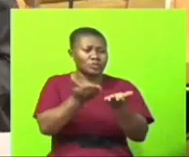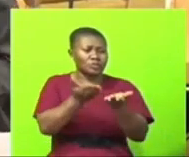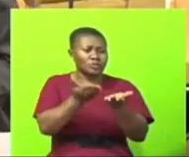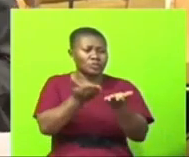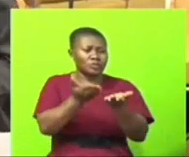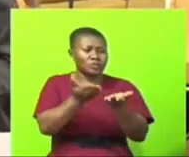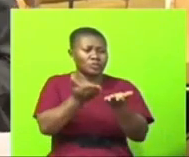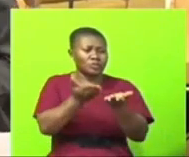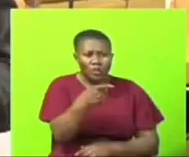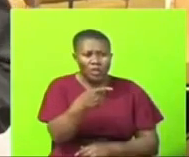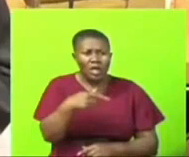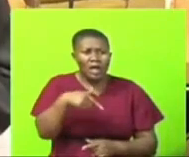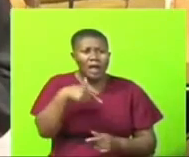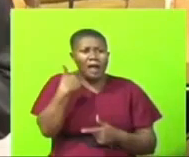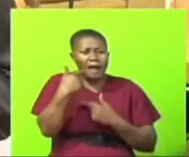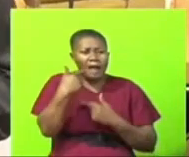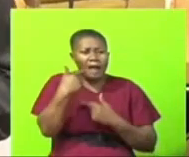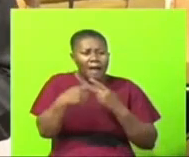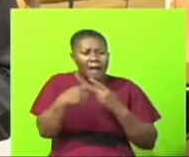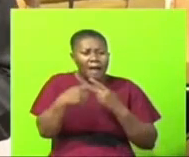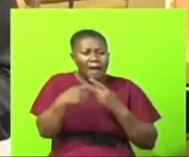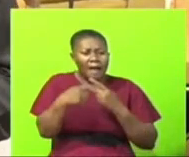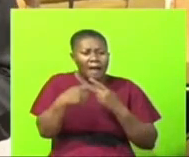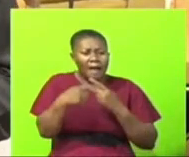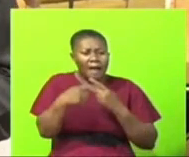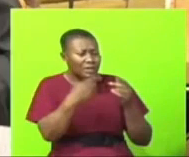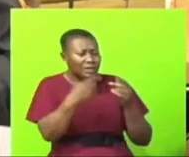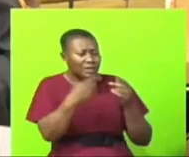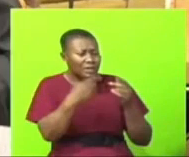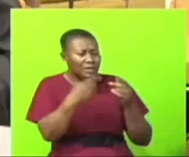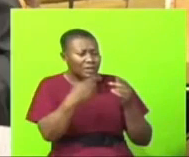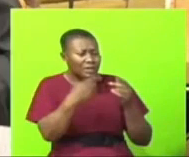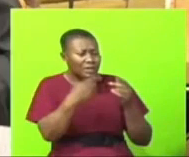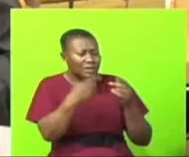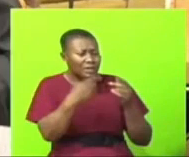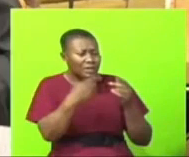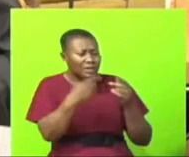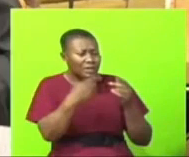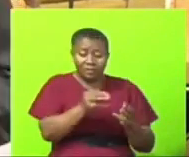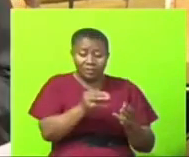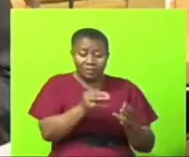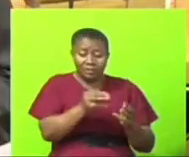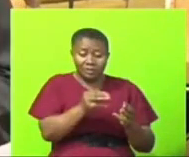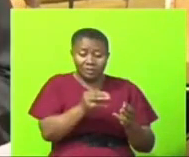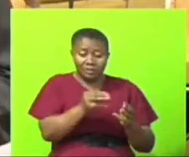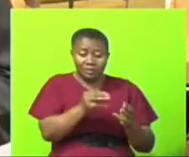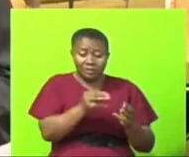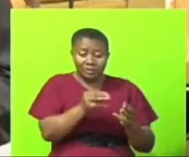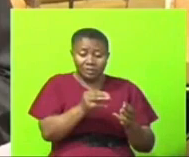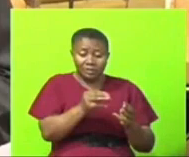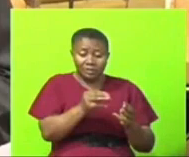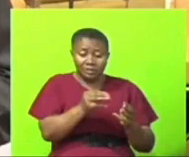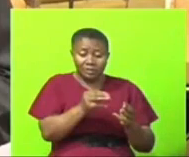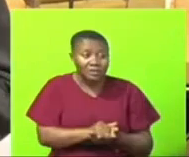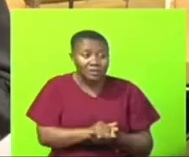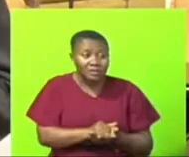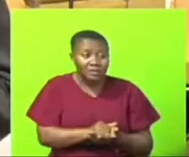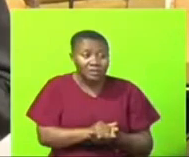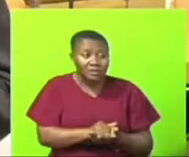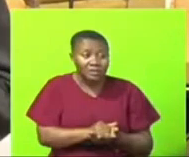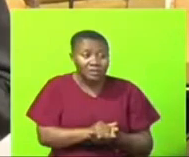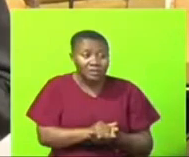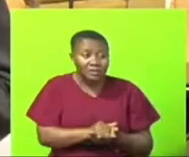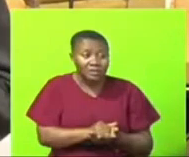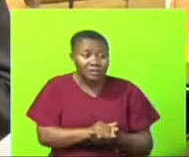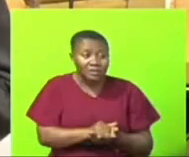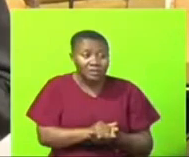certain factual matters, which matters establish that some members who